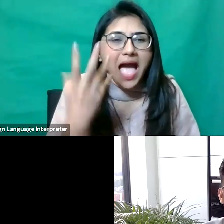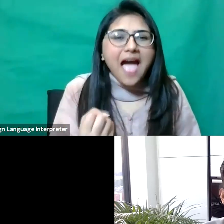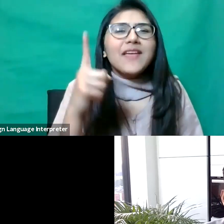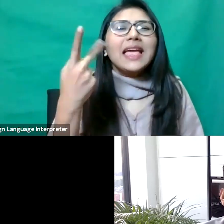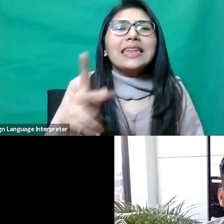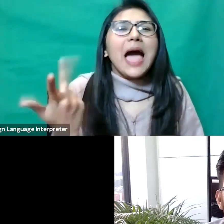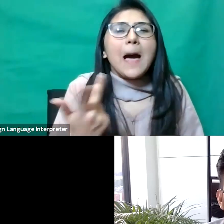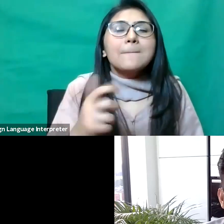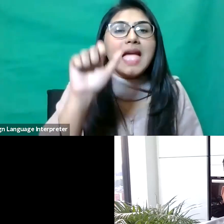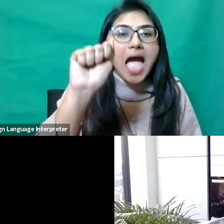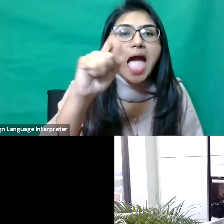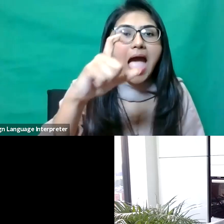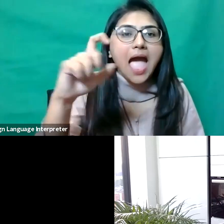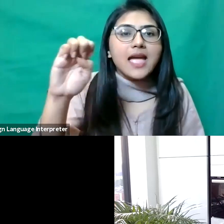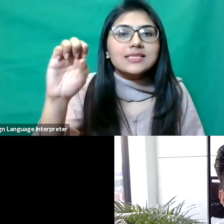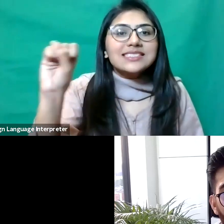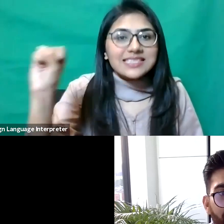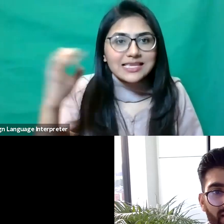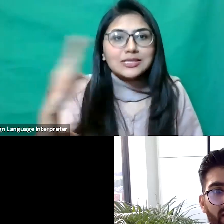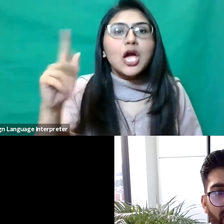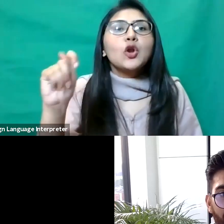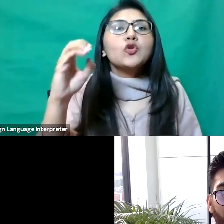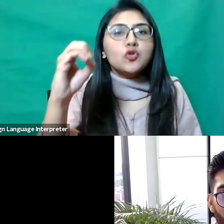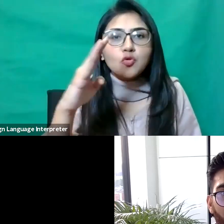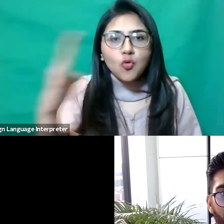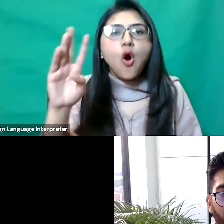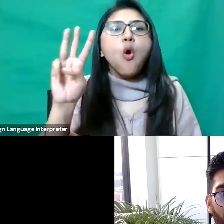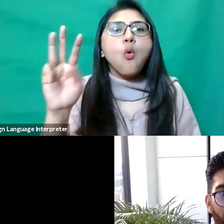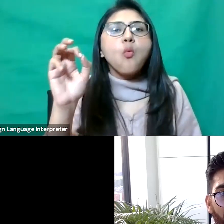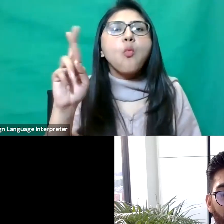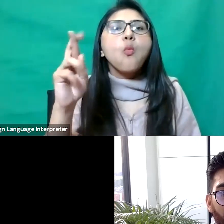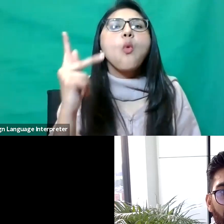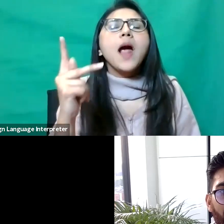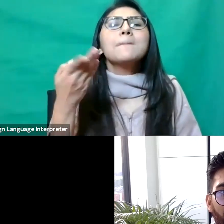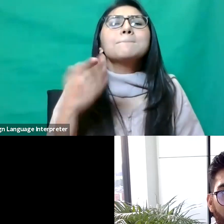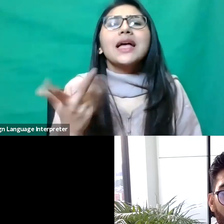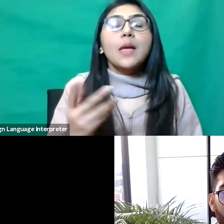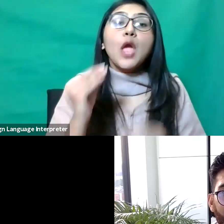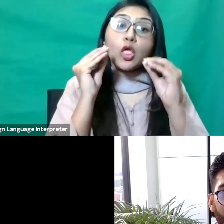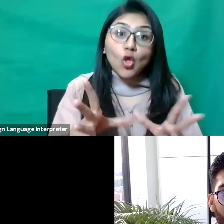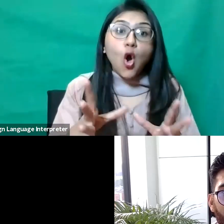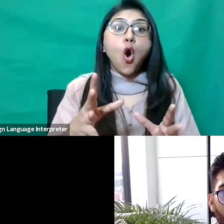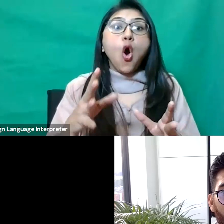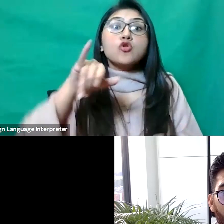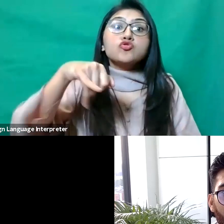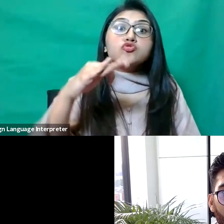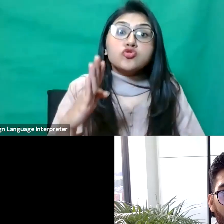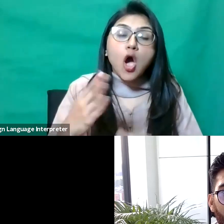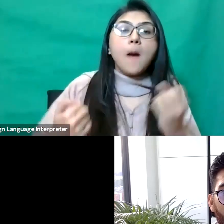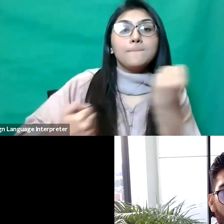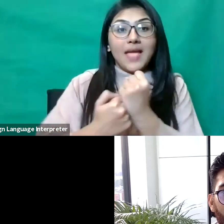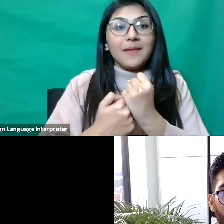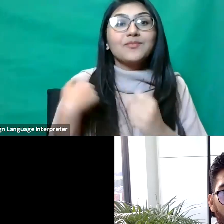work? I heard that, access to work, So in the past, I was working for a multinational